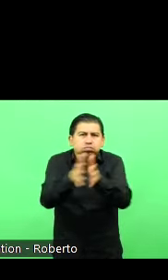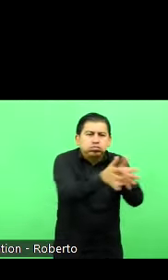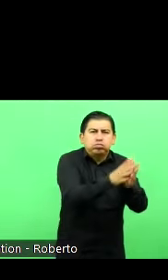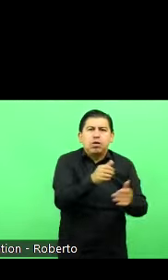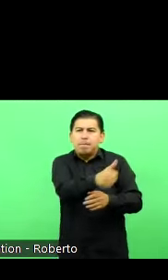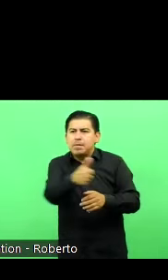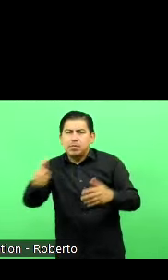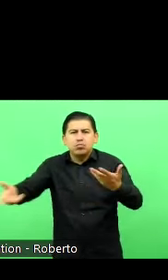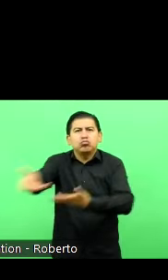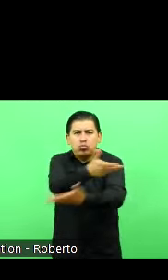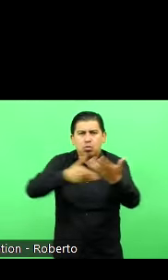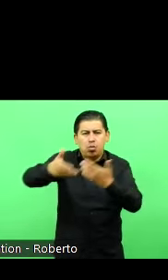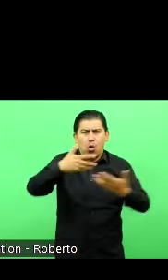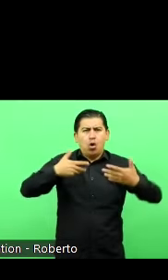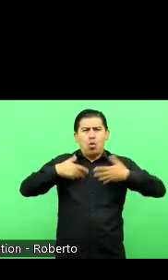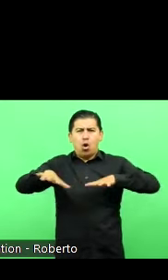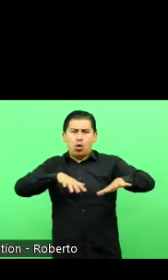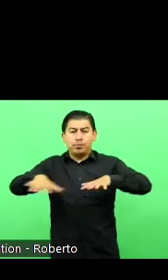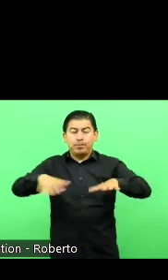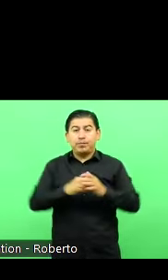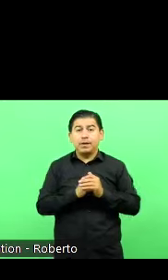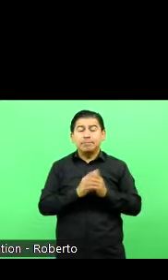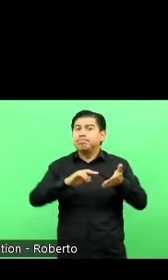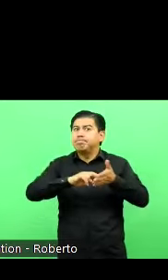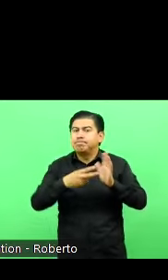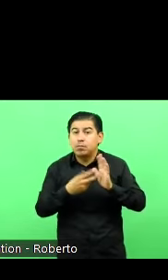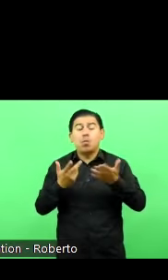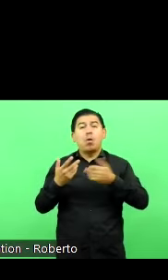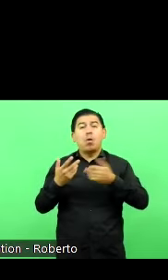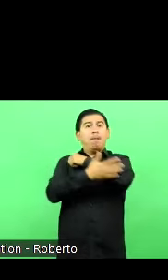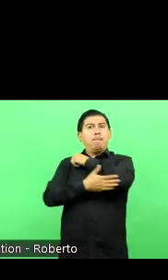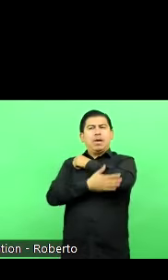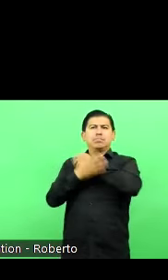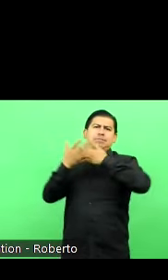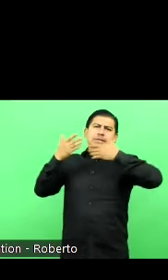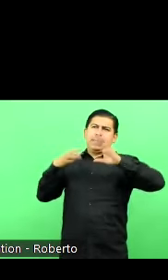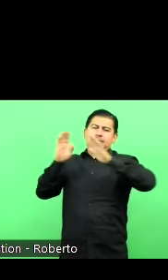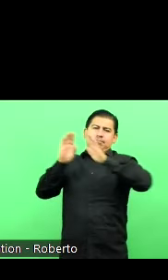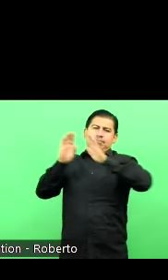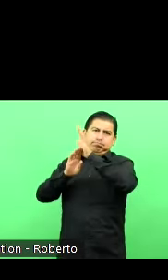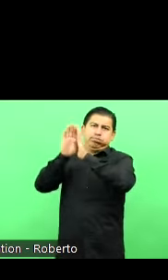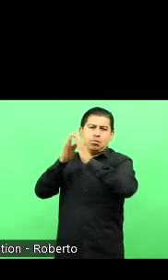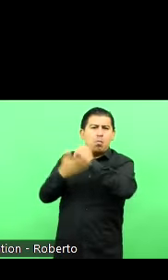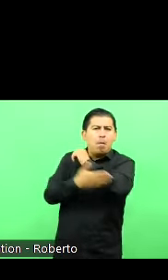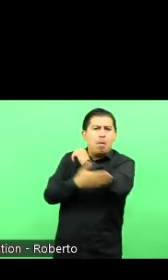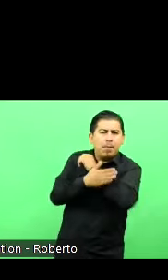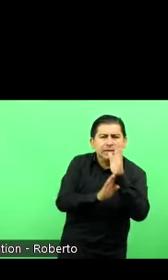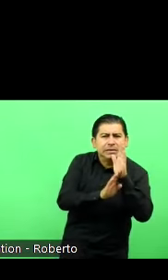organizations to support and facilitate South-South cooperation among developing countries to implement development